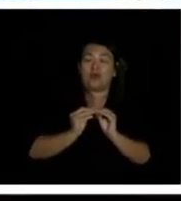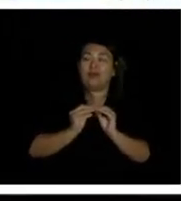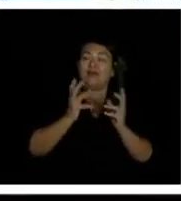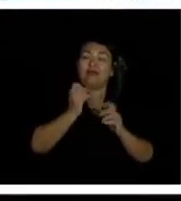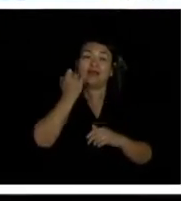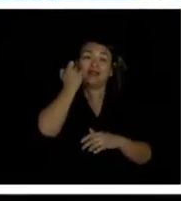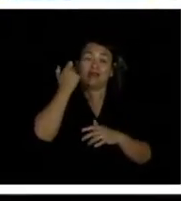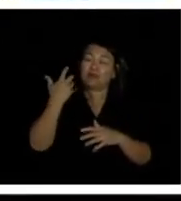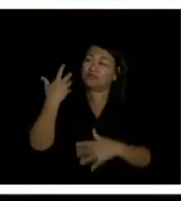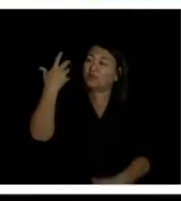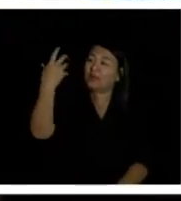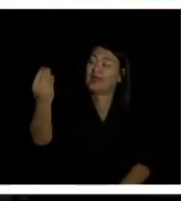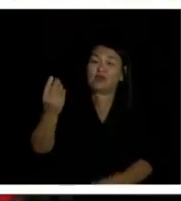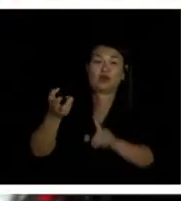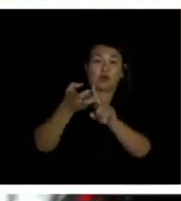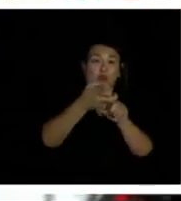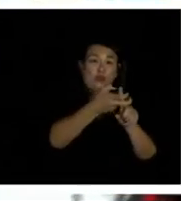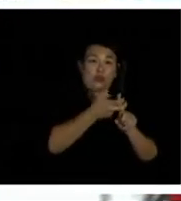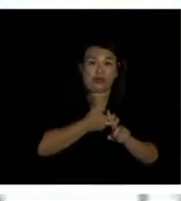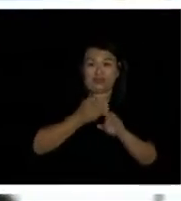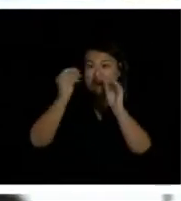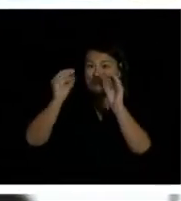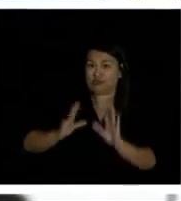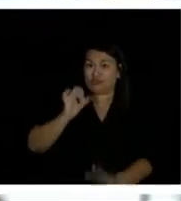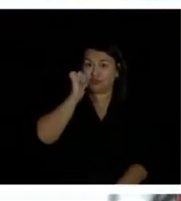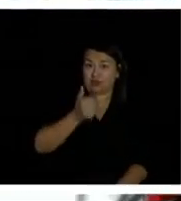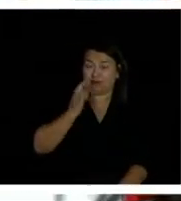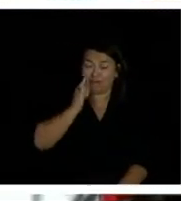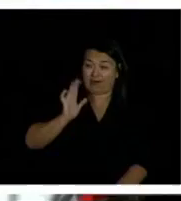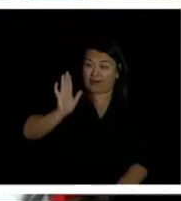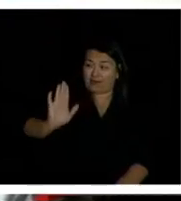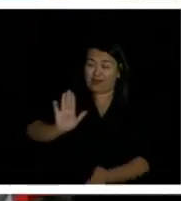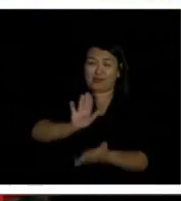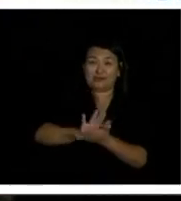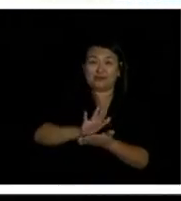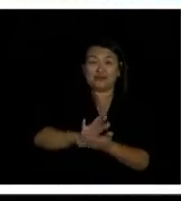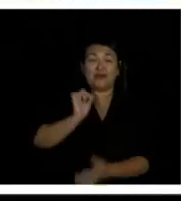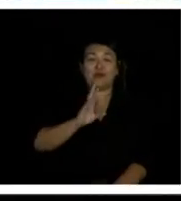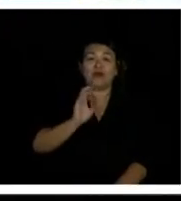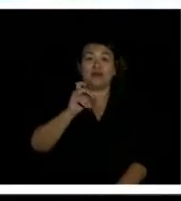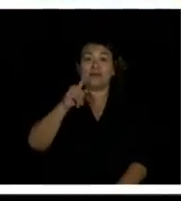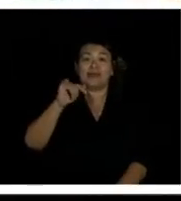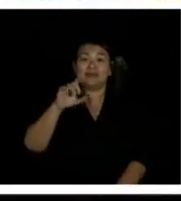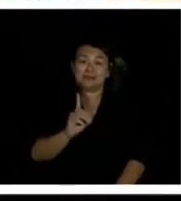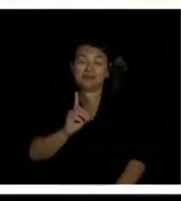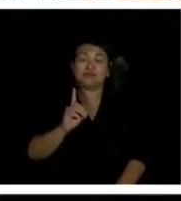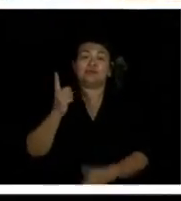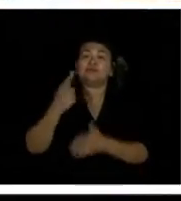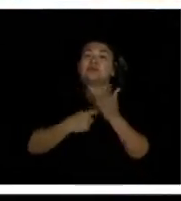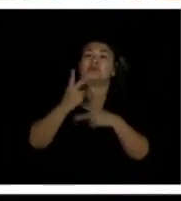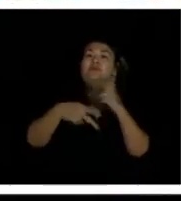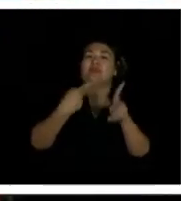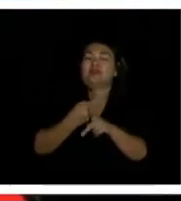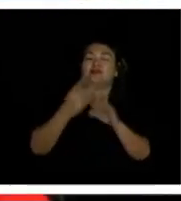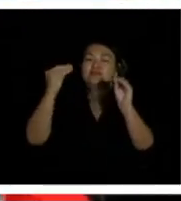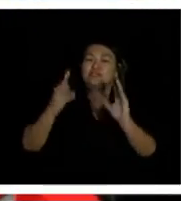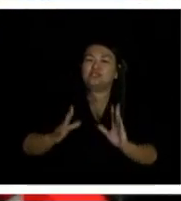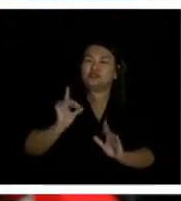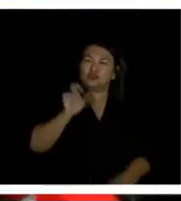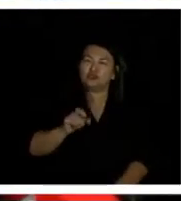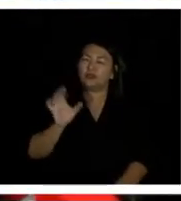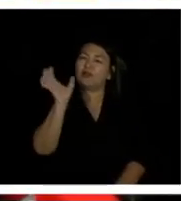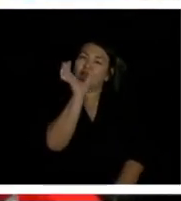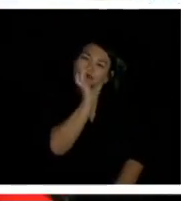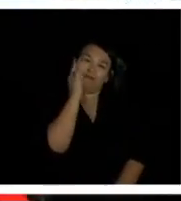I was going out to recruit teachers tomorrow for your school or for El Paso ISD, what kinds of teachers should I be looking